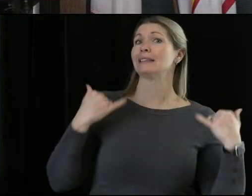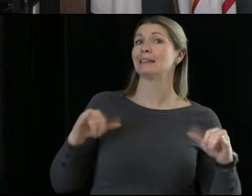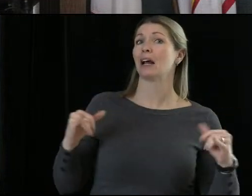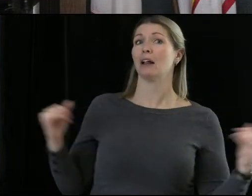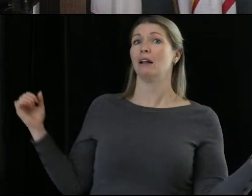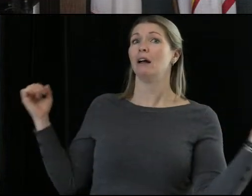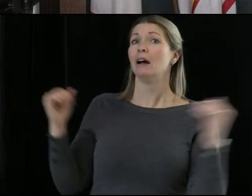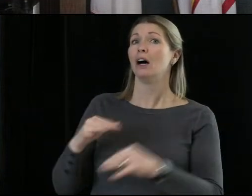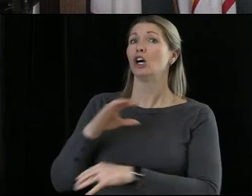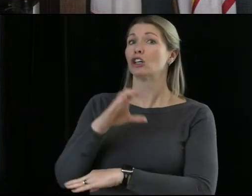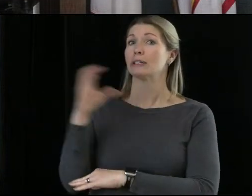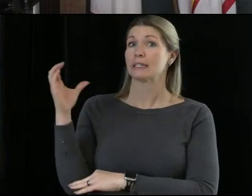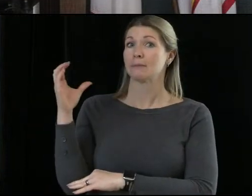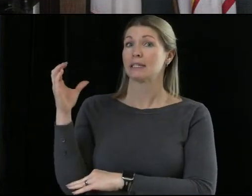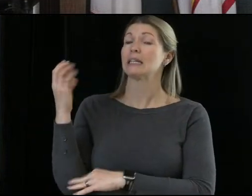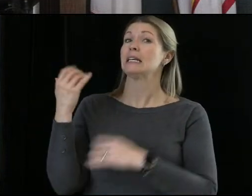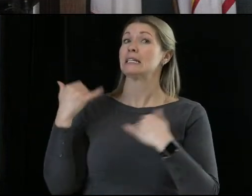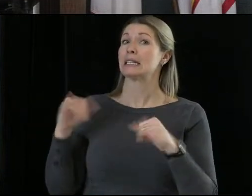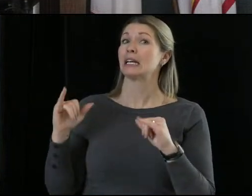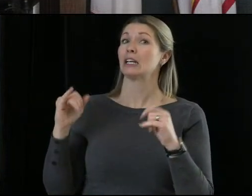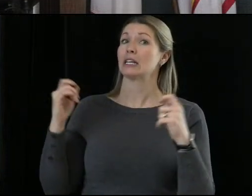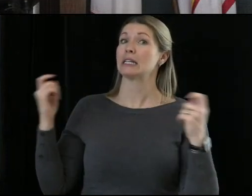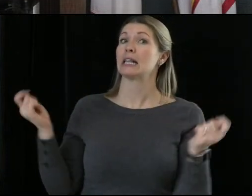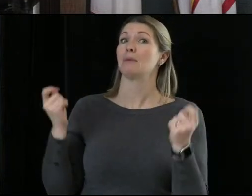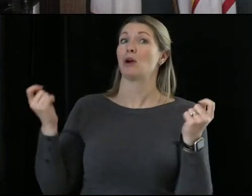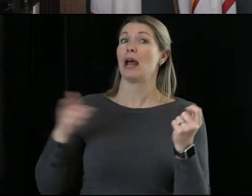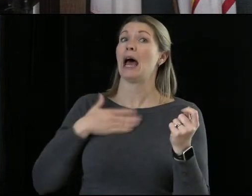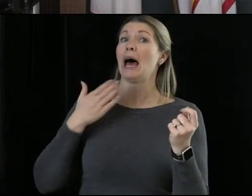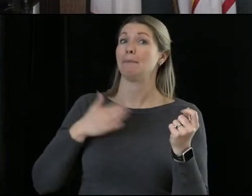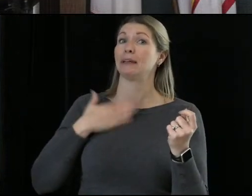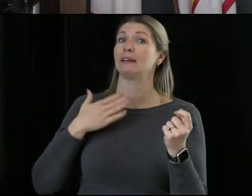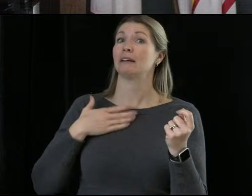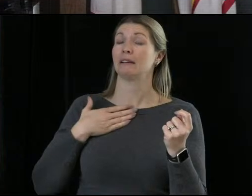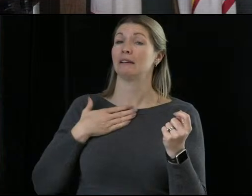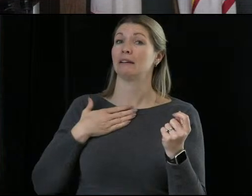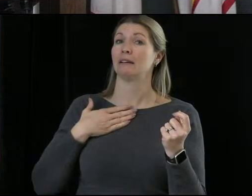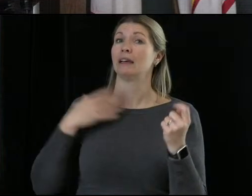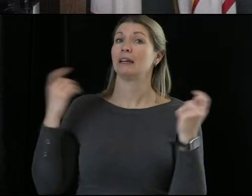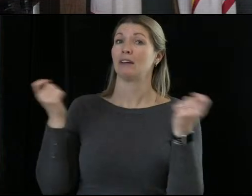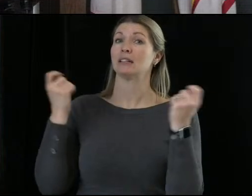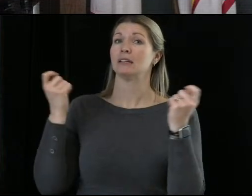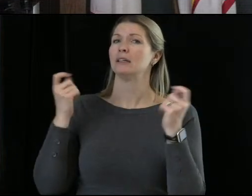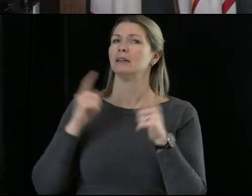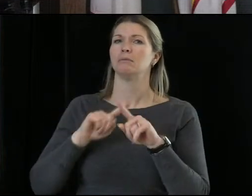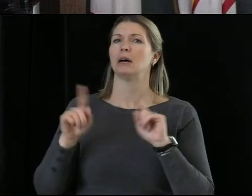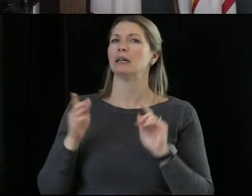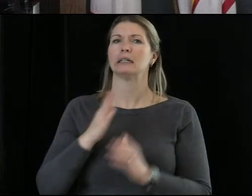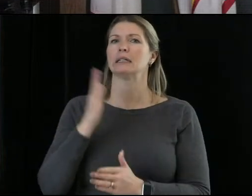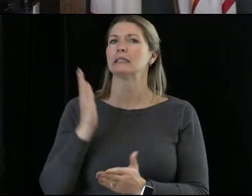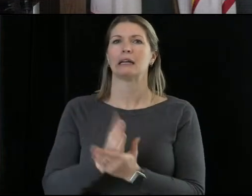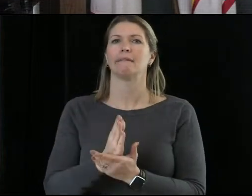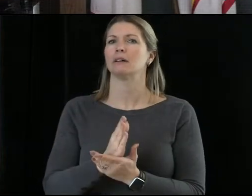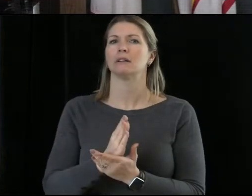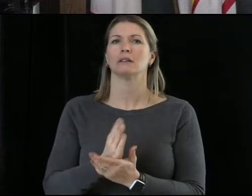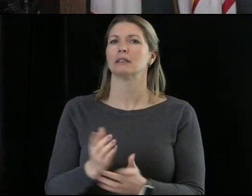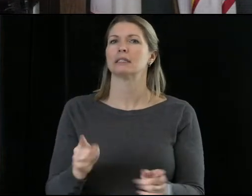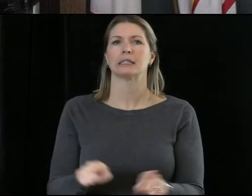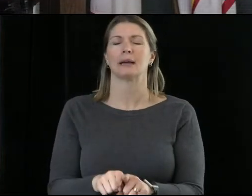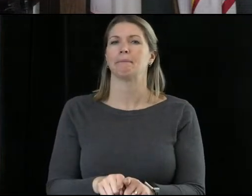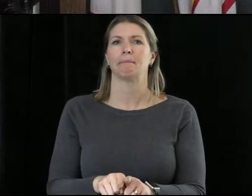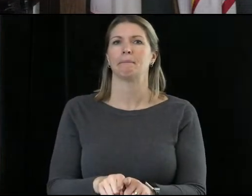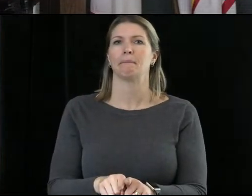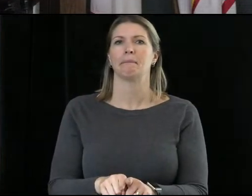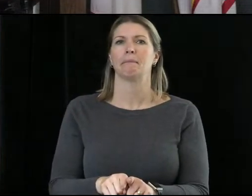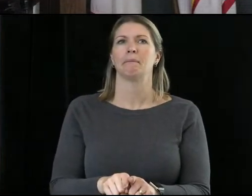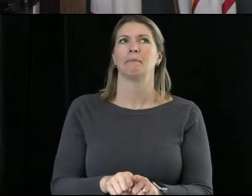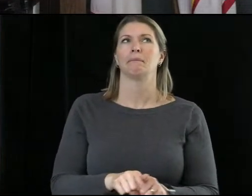still celebrate and have happy times, but it will never, ever be the same. One positive thing that